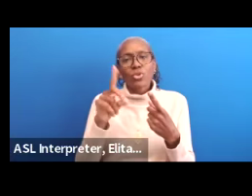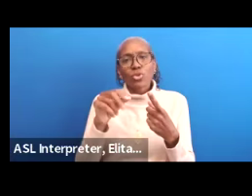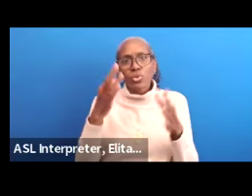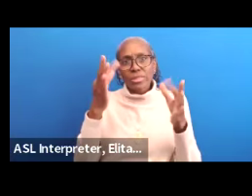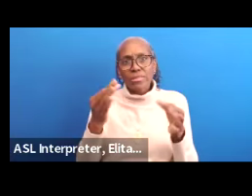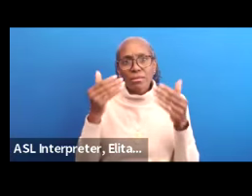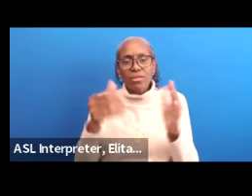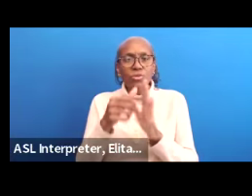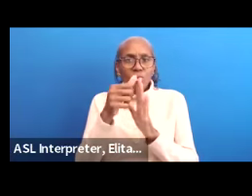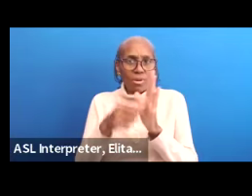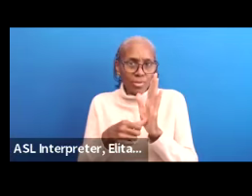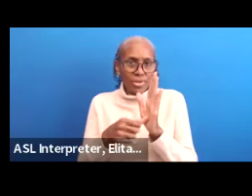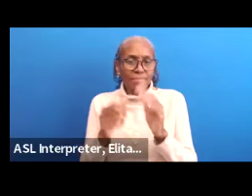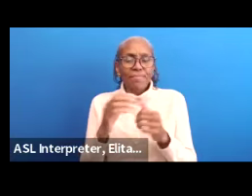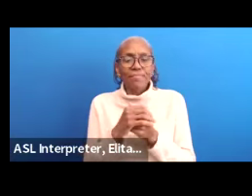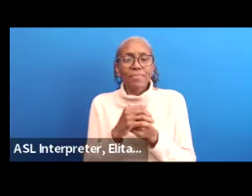to operate? And